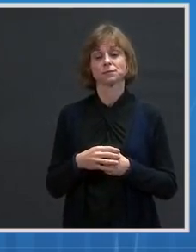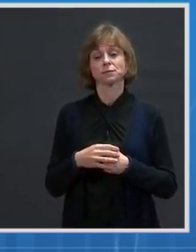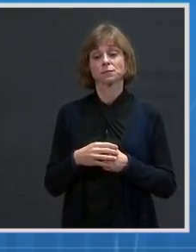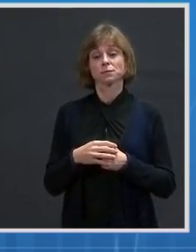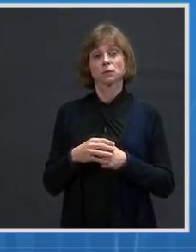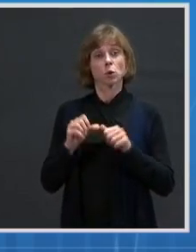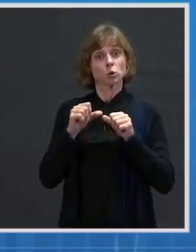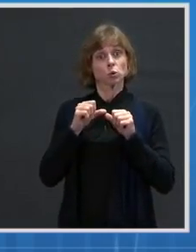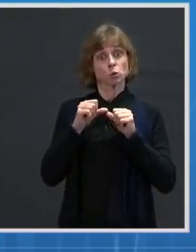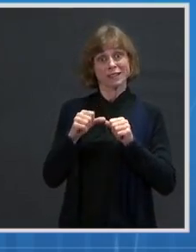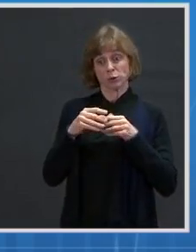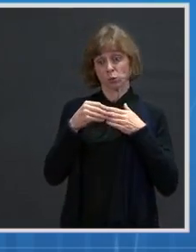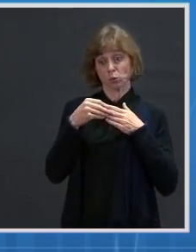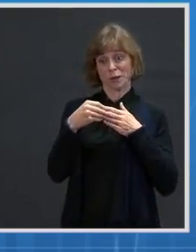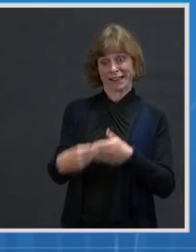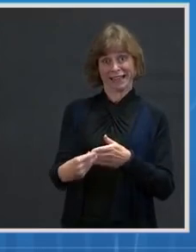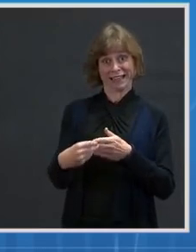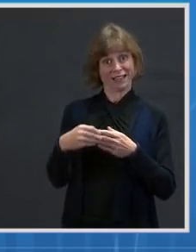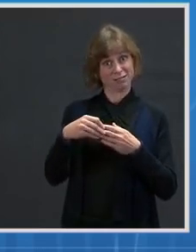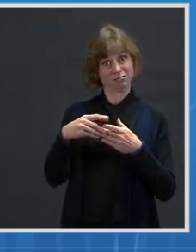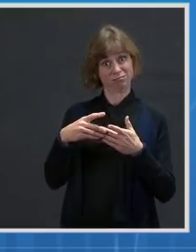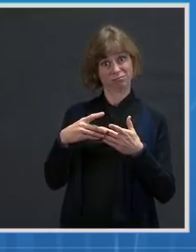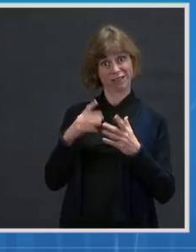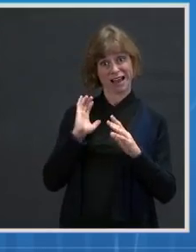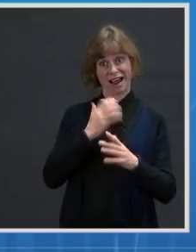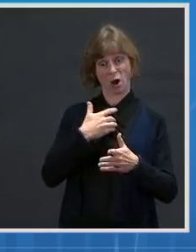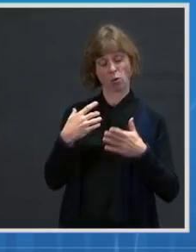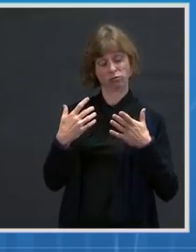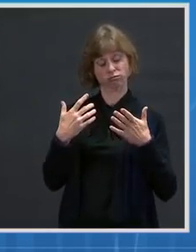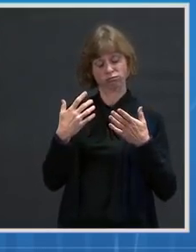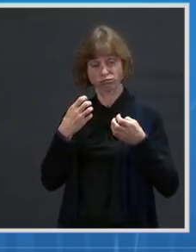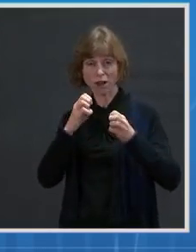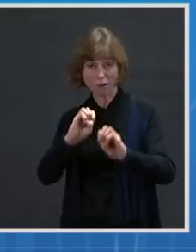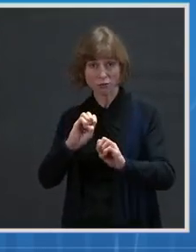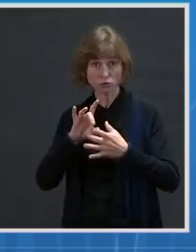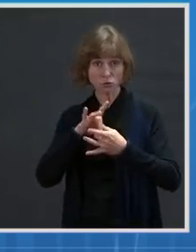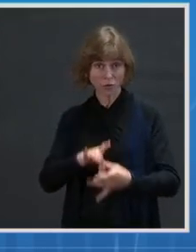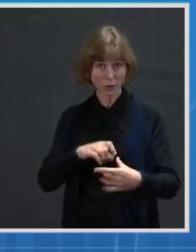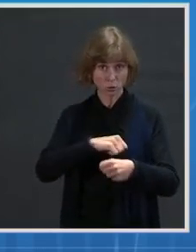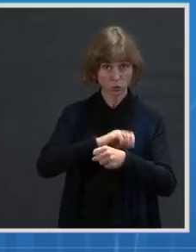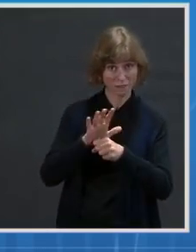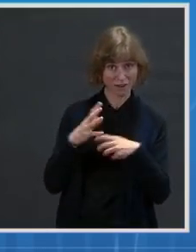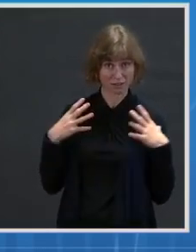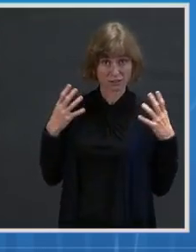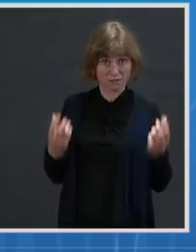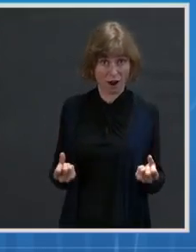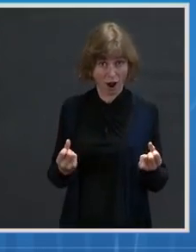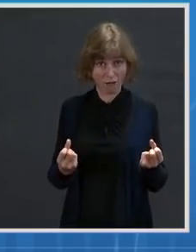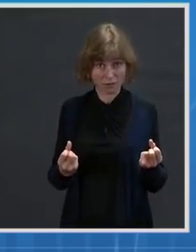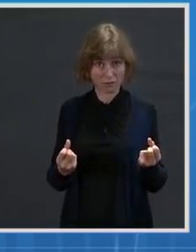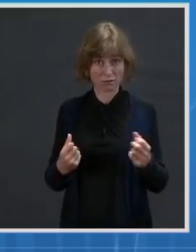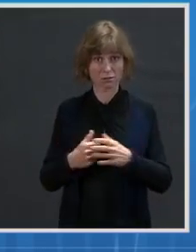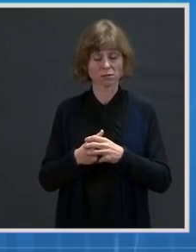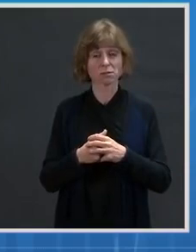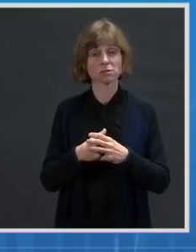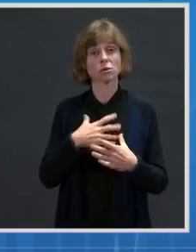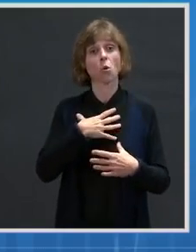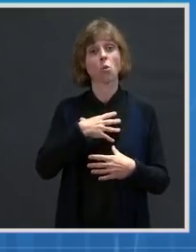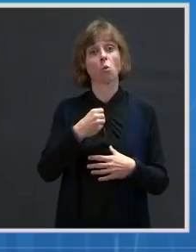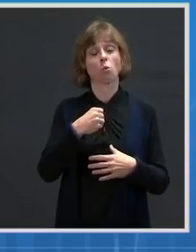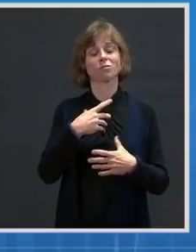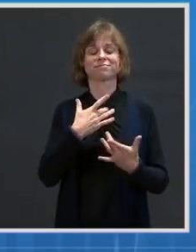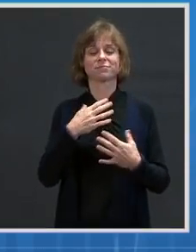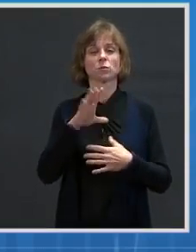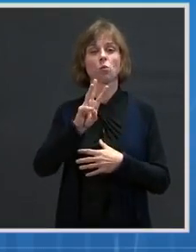confidence, over the next 2 weeks, the White House, along with CDC and HHS, will host a series of